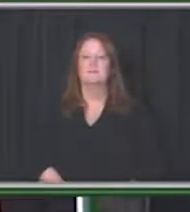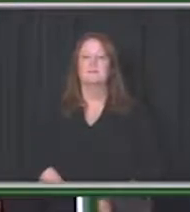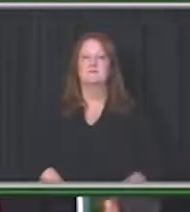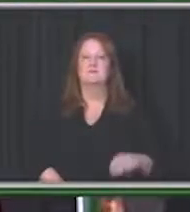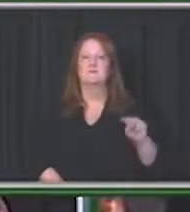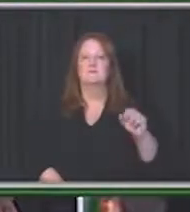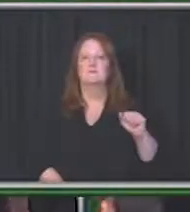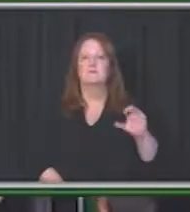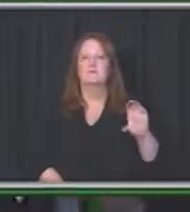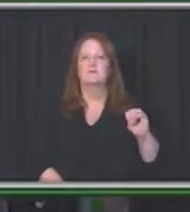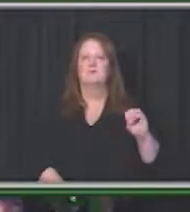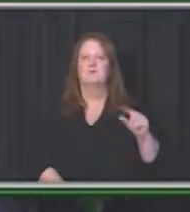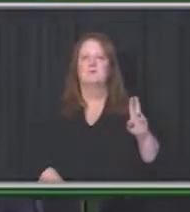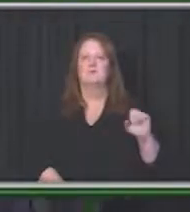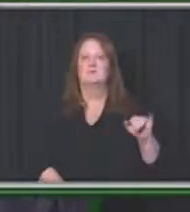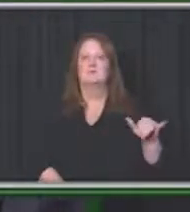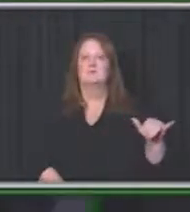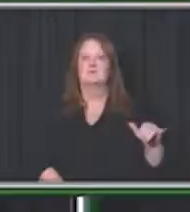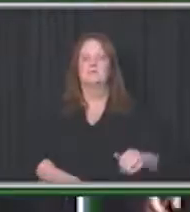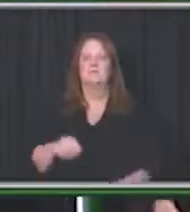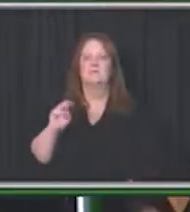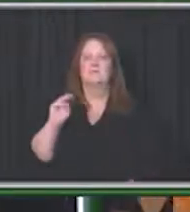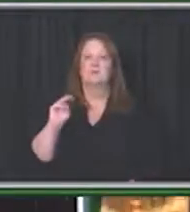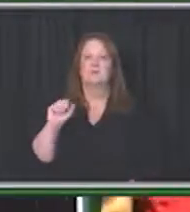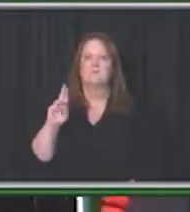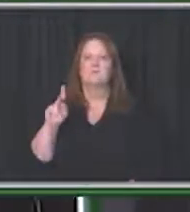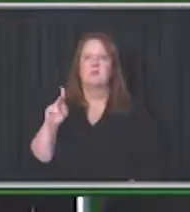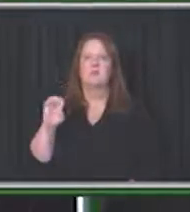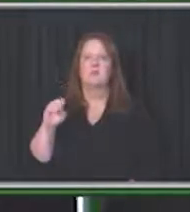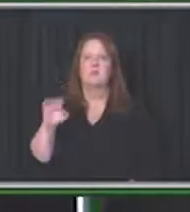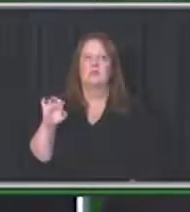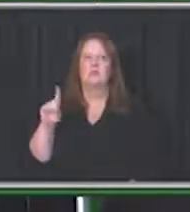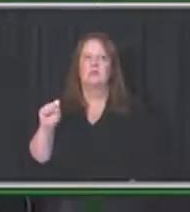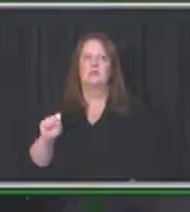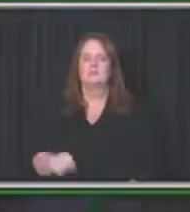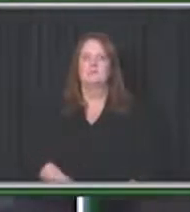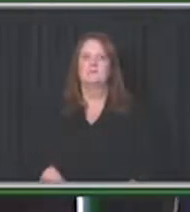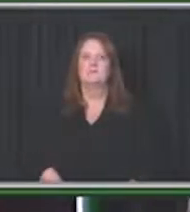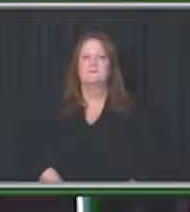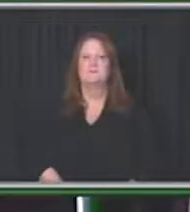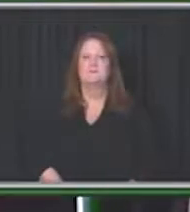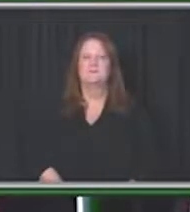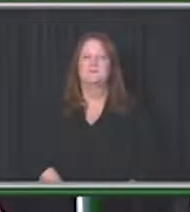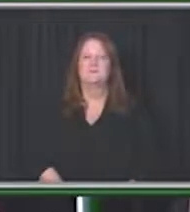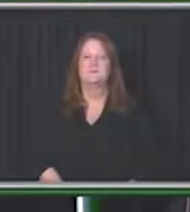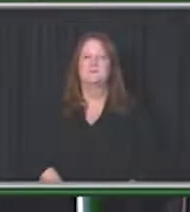Luis Uriarte. Marky Landis.